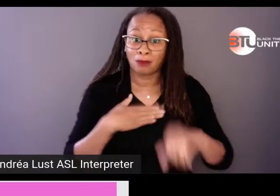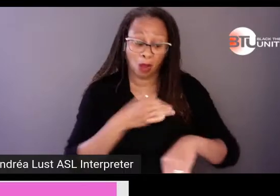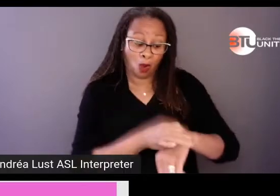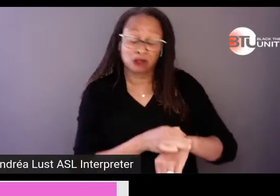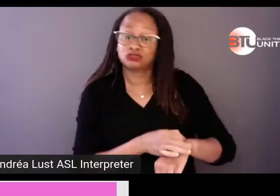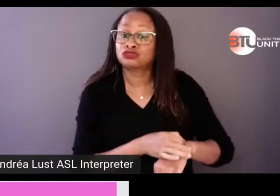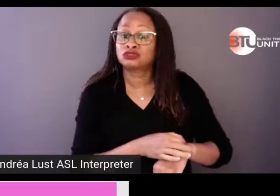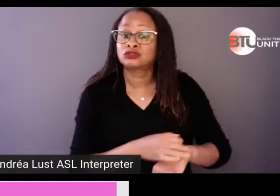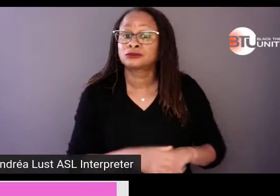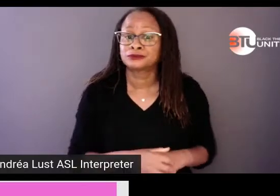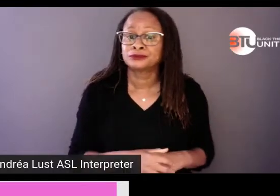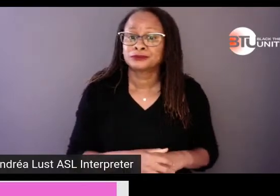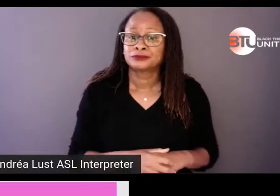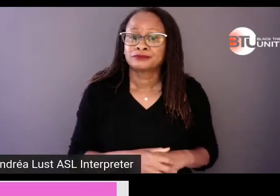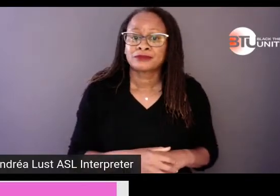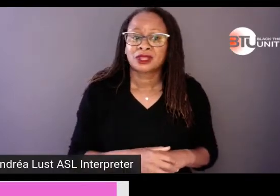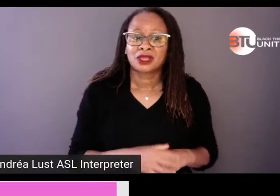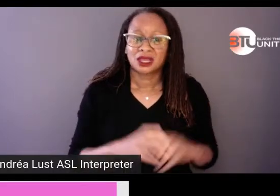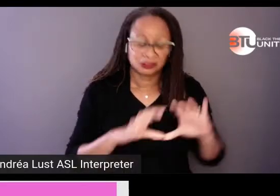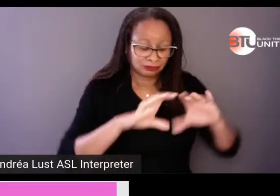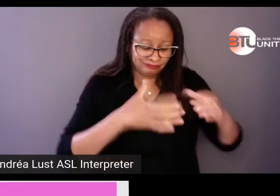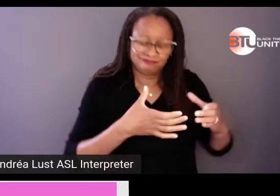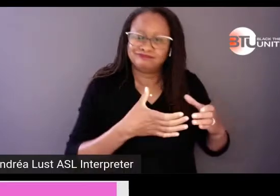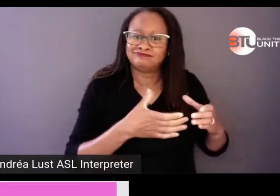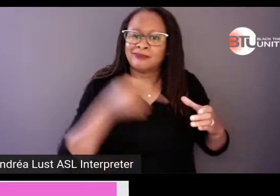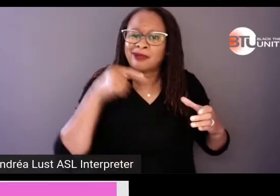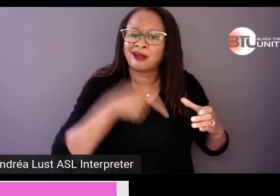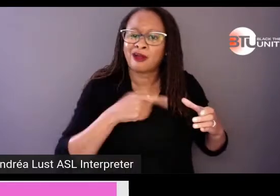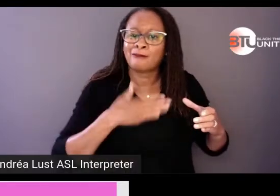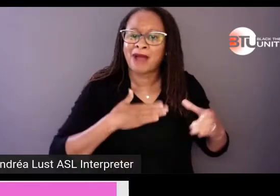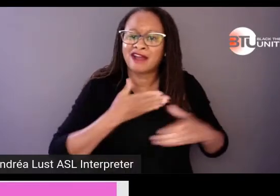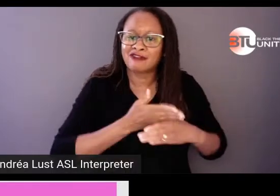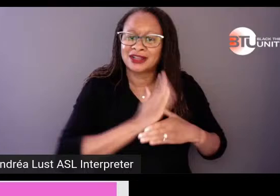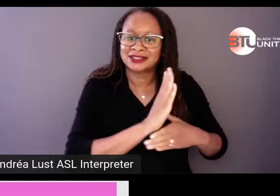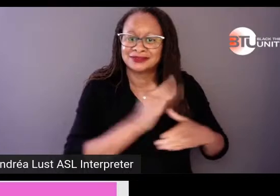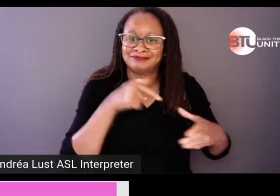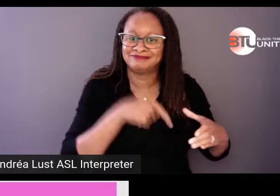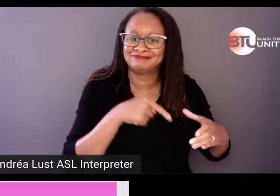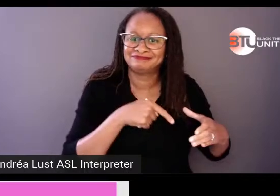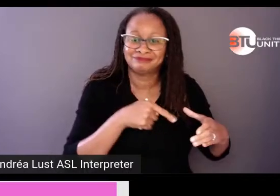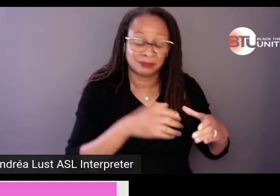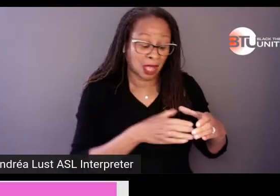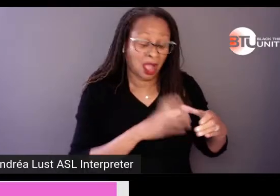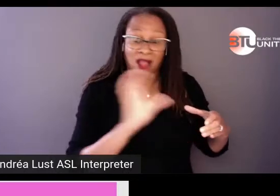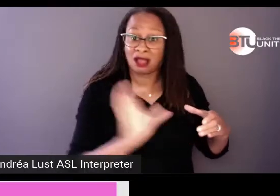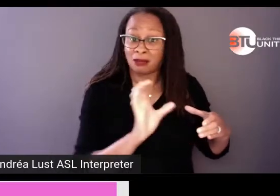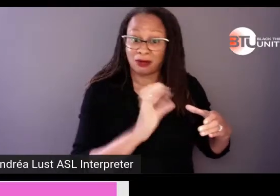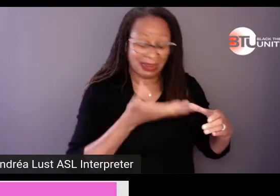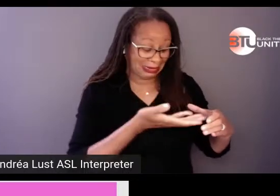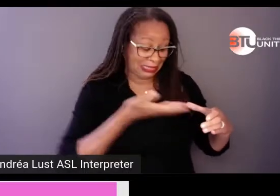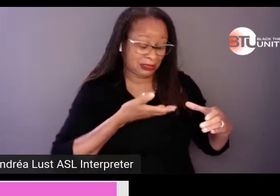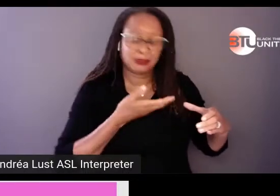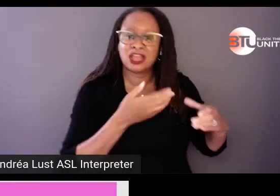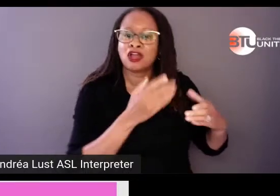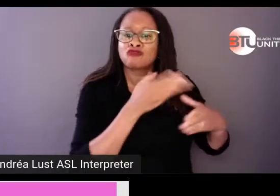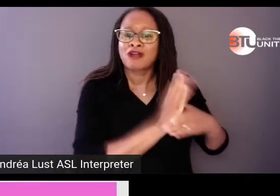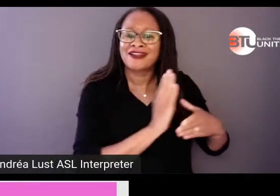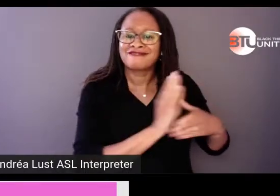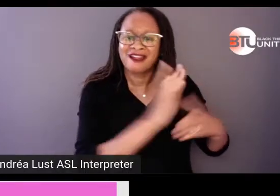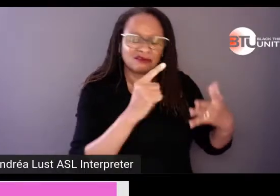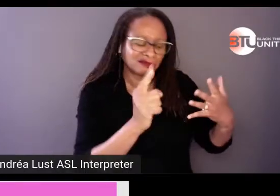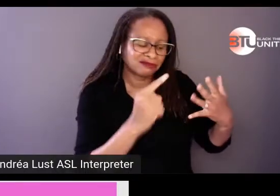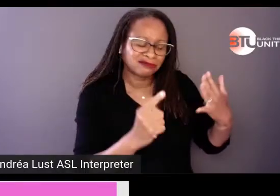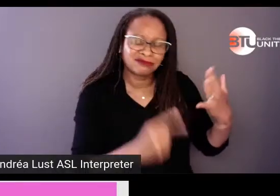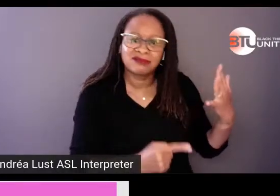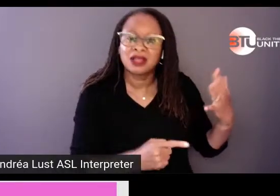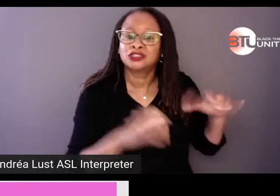wrist. It's a bundle of rights. The copyright that you own gives you the right to do things with that work that